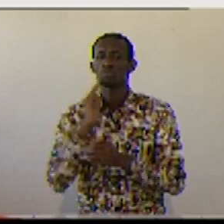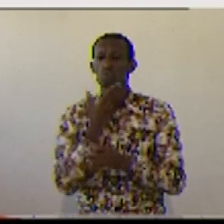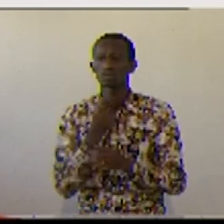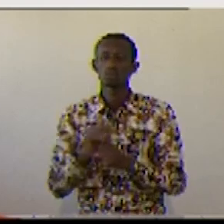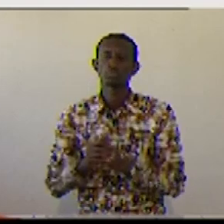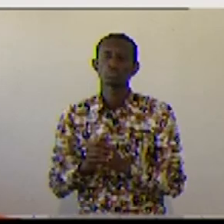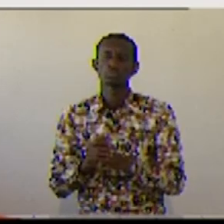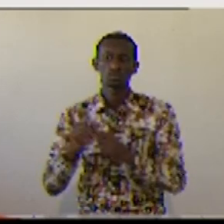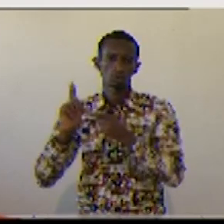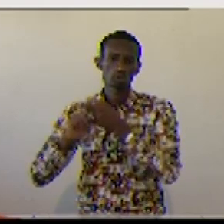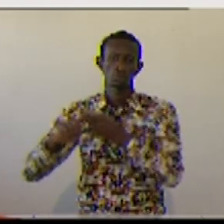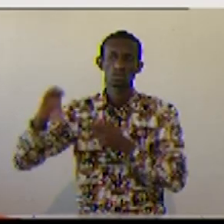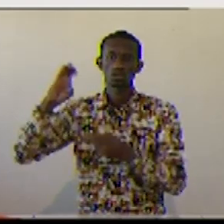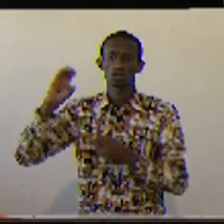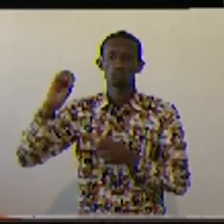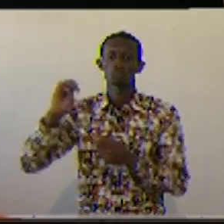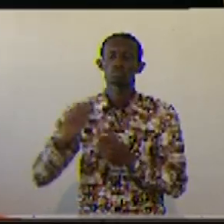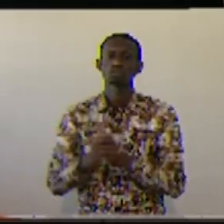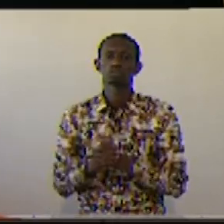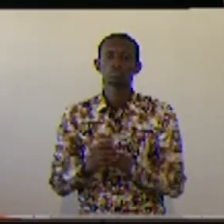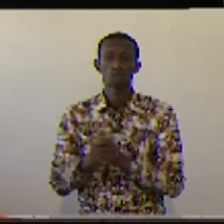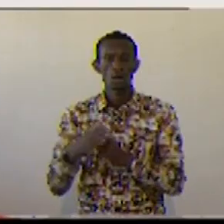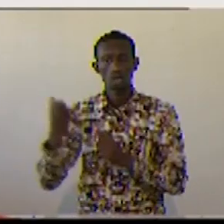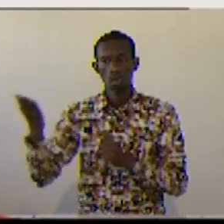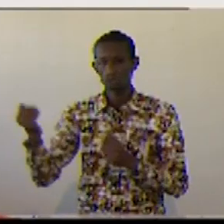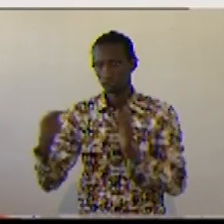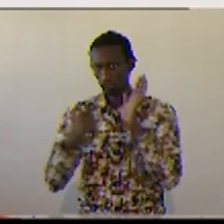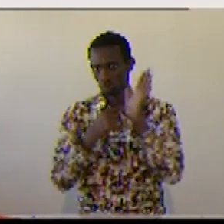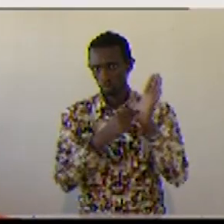dioxide. And here we have some examples.